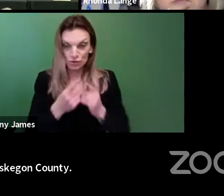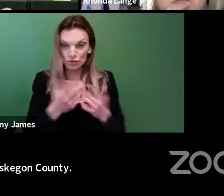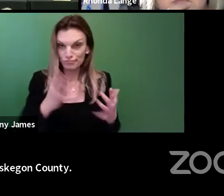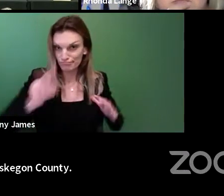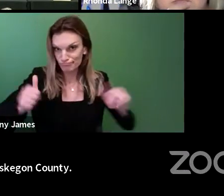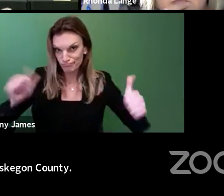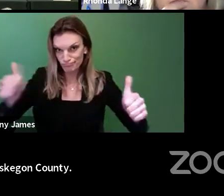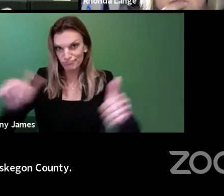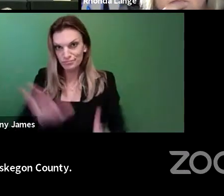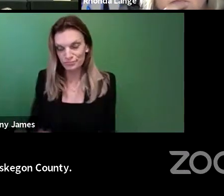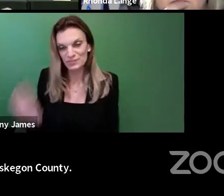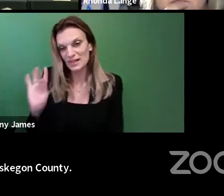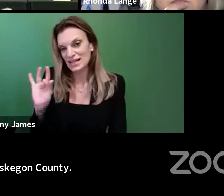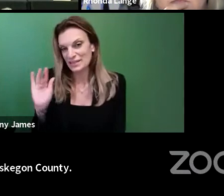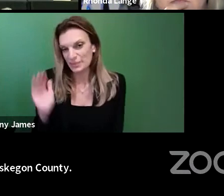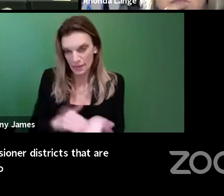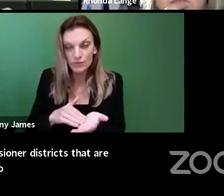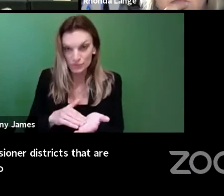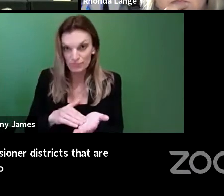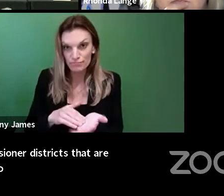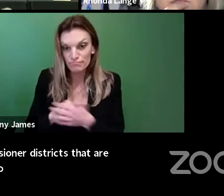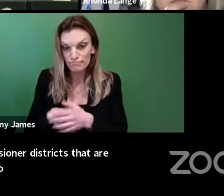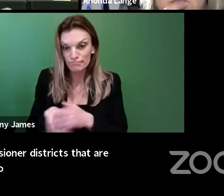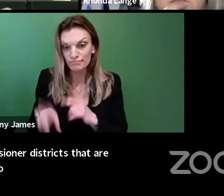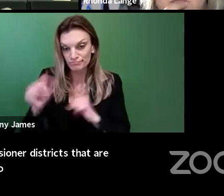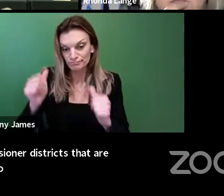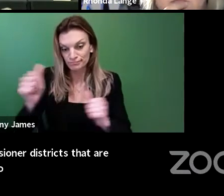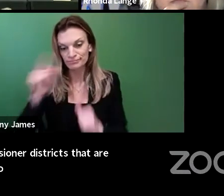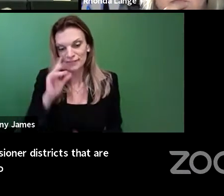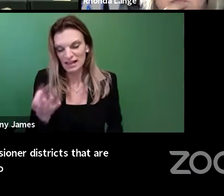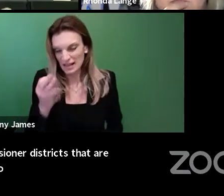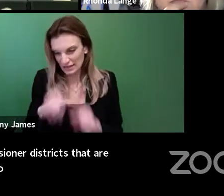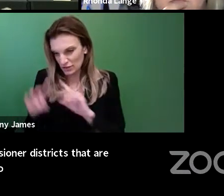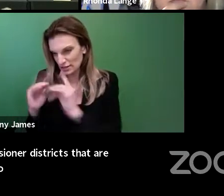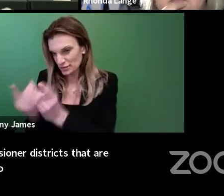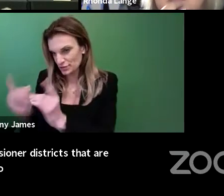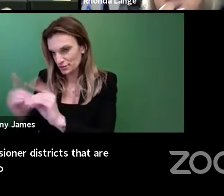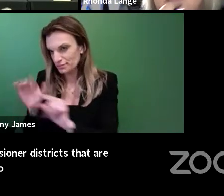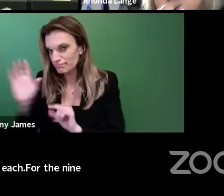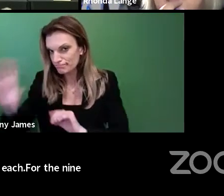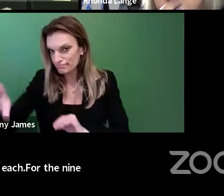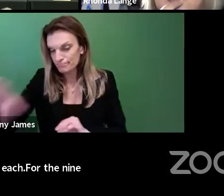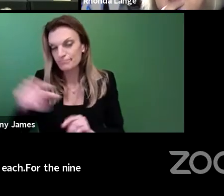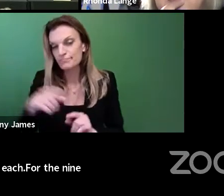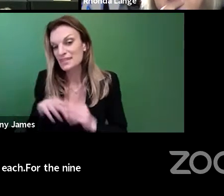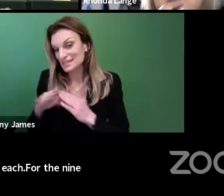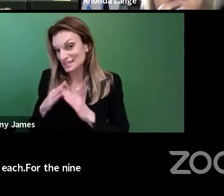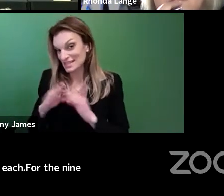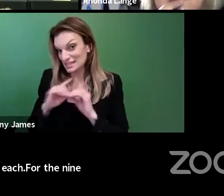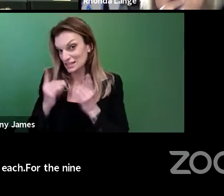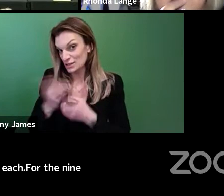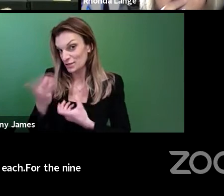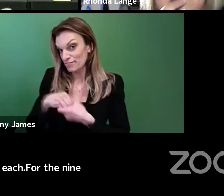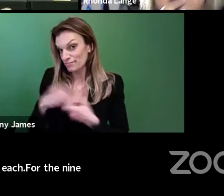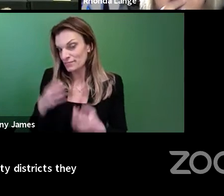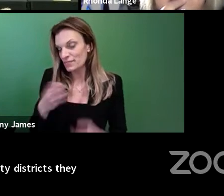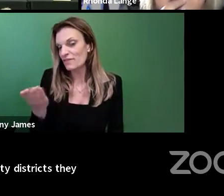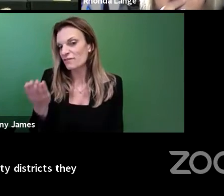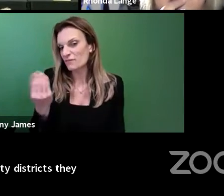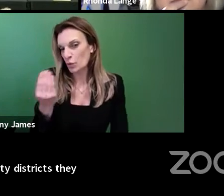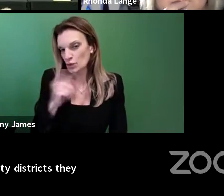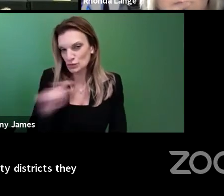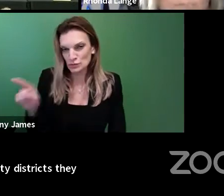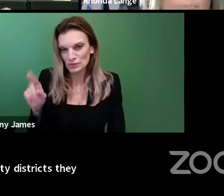average about 18,000 people each for the 9 districts. However, in our inner city districts, they tend to include only 14